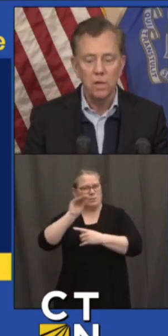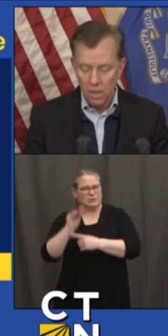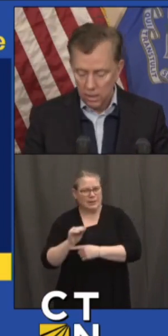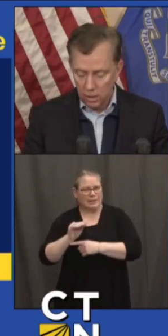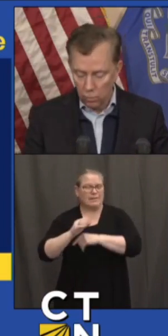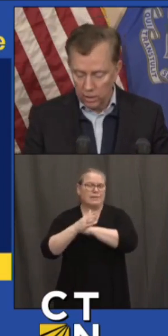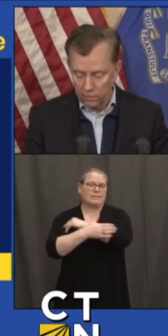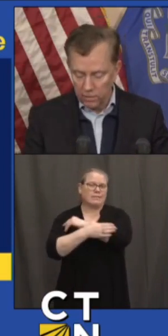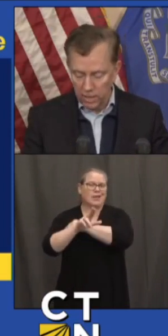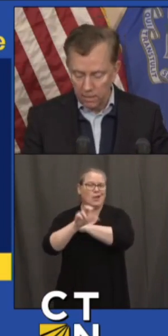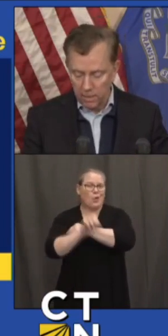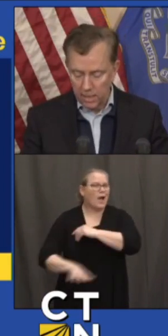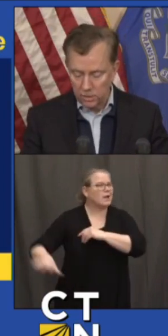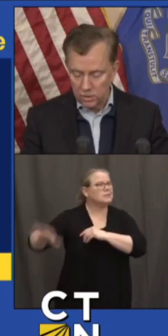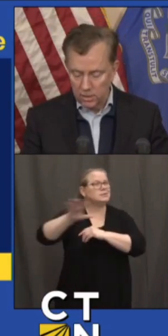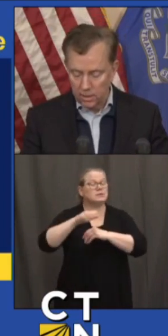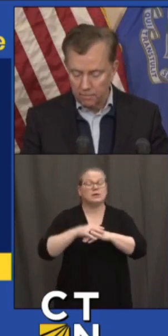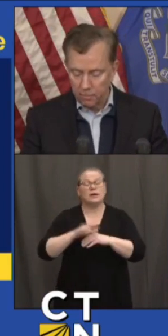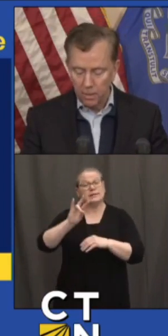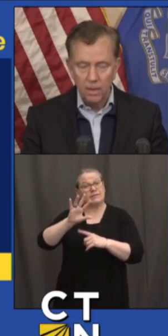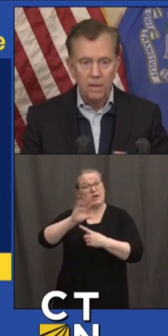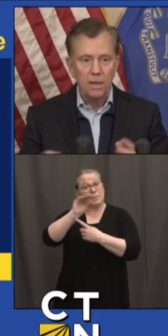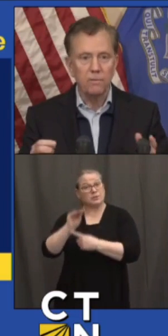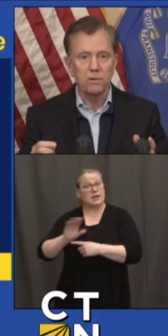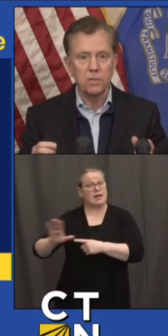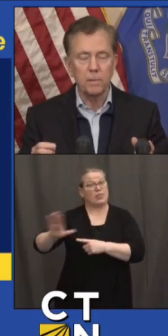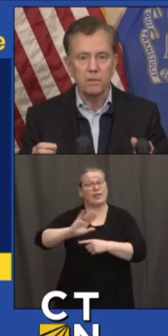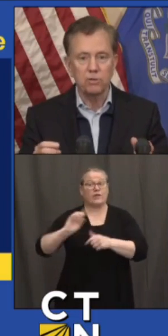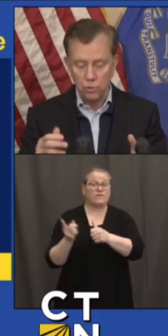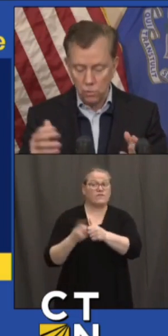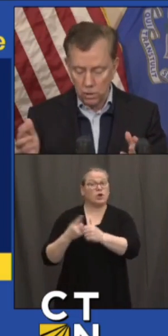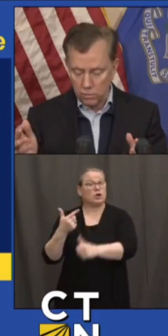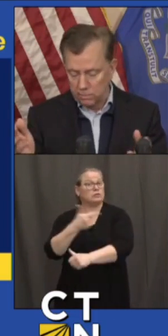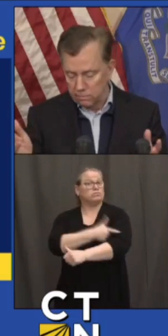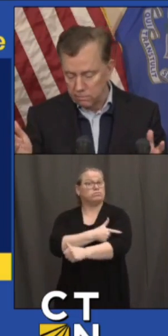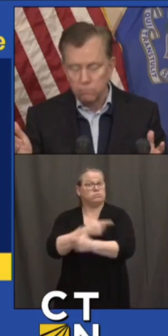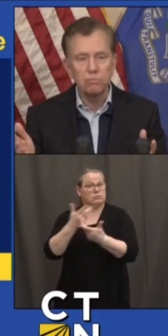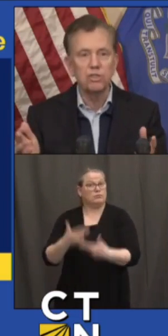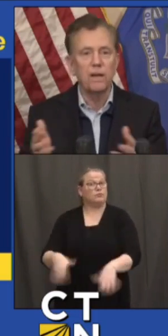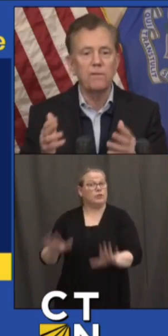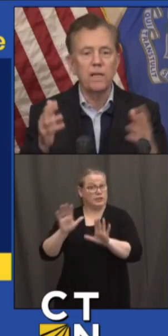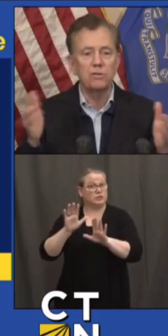dose. You know what a difference that means? If there's about